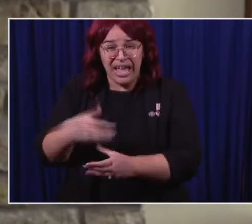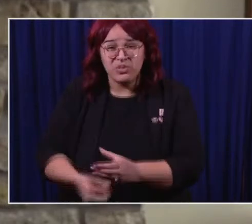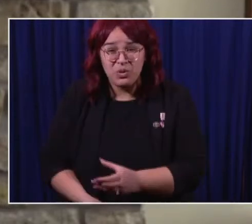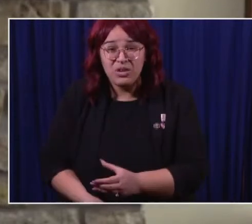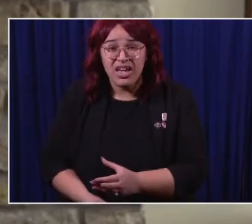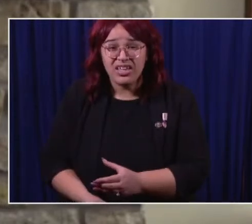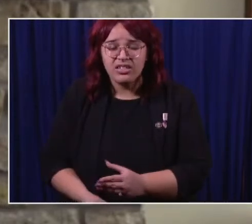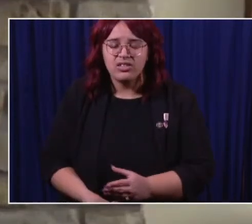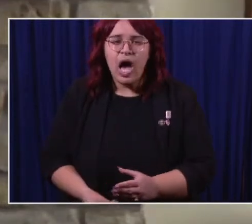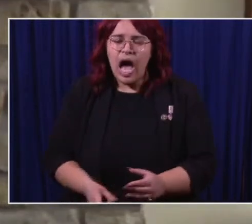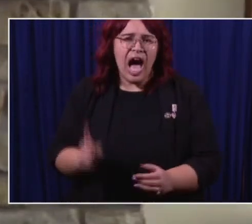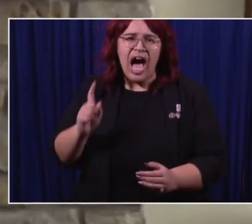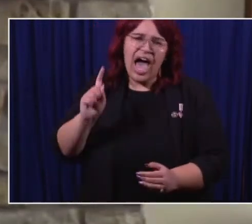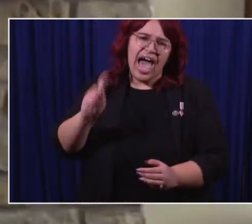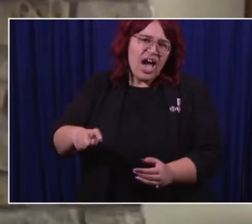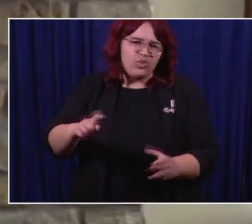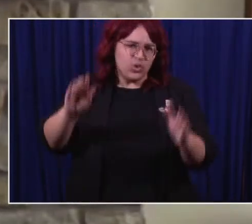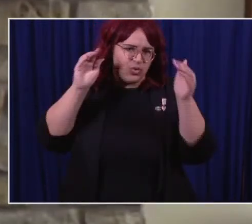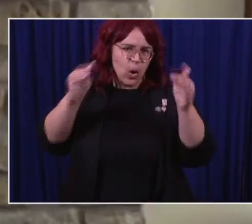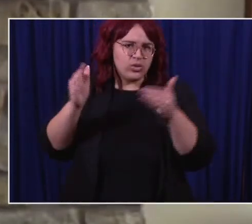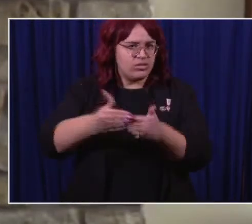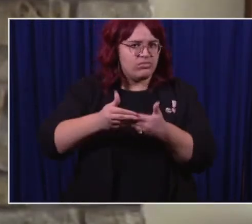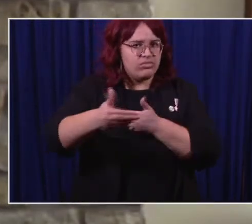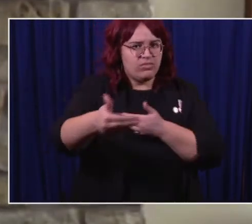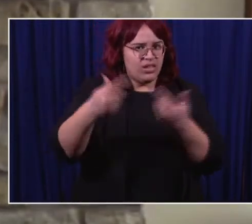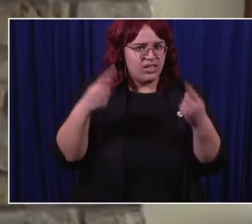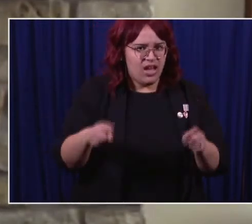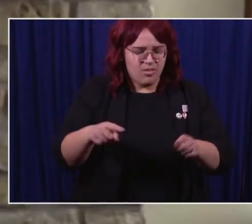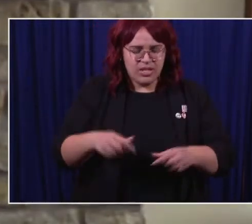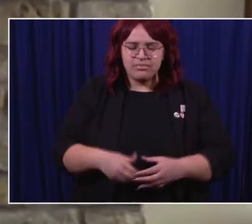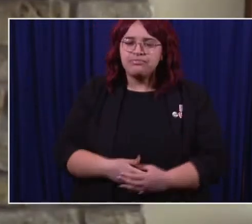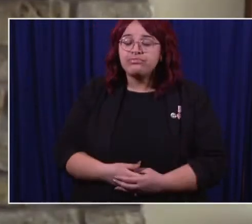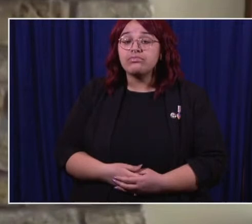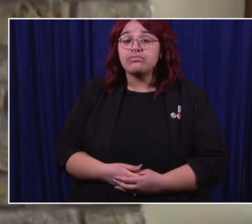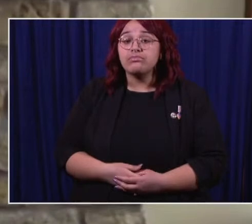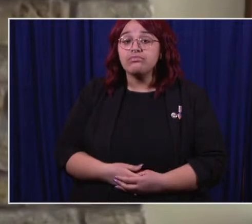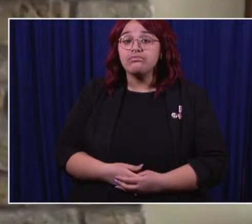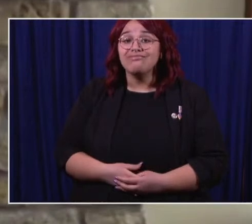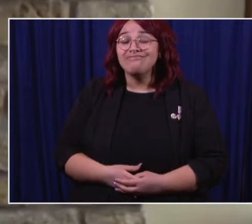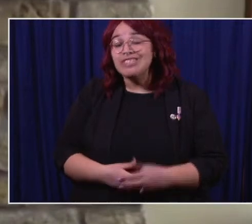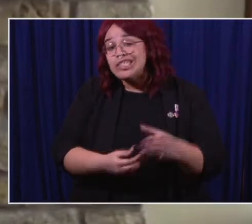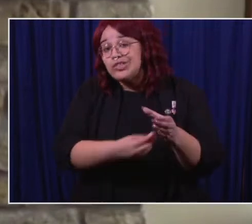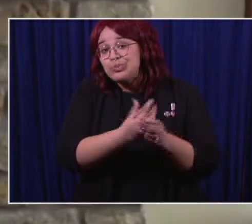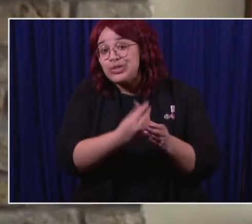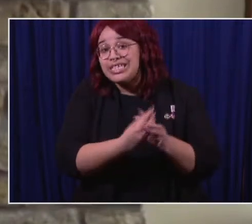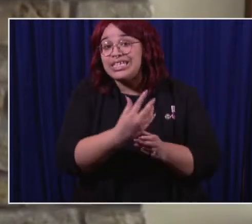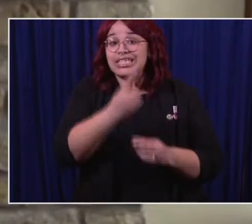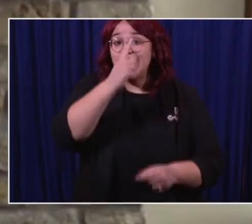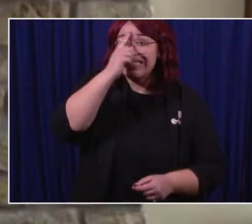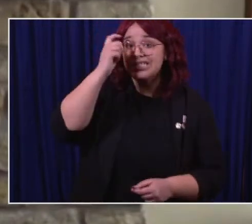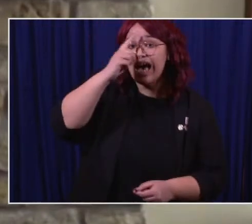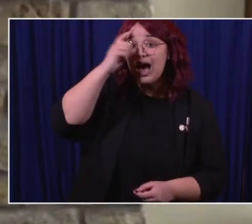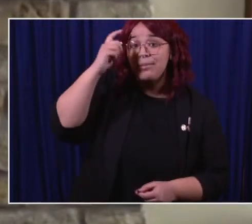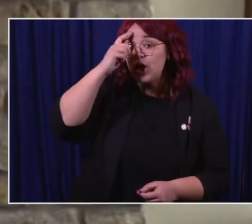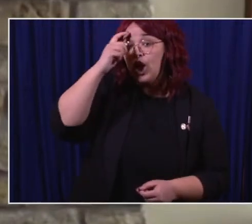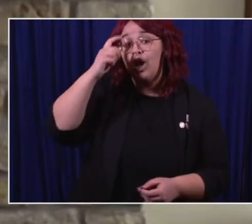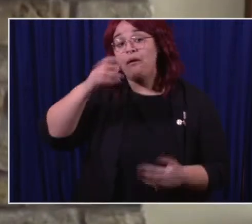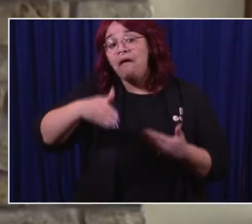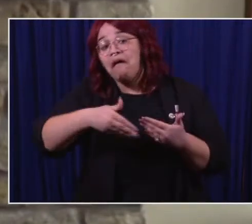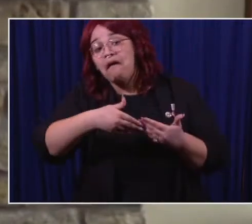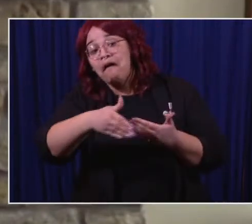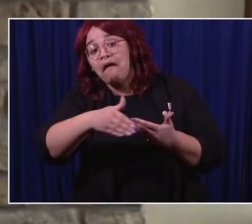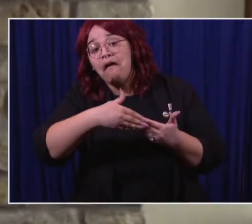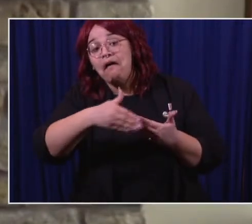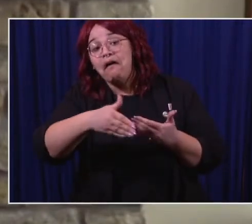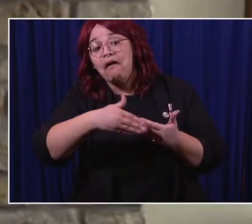we know as far as the summer coming up and the spring and the summer is that we can do some of the things that maybe we